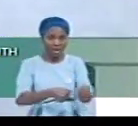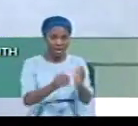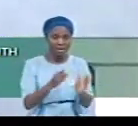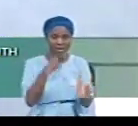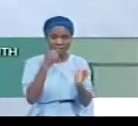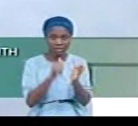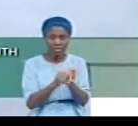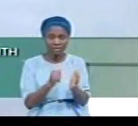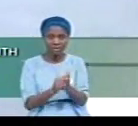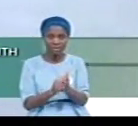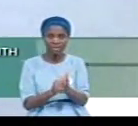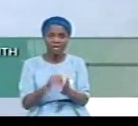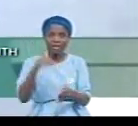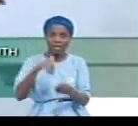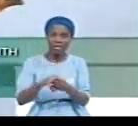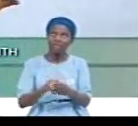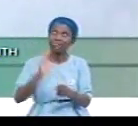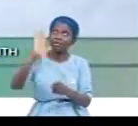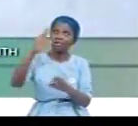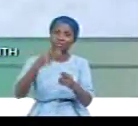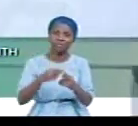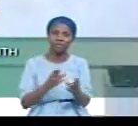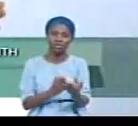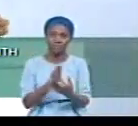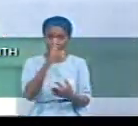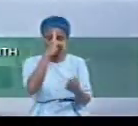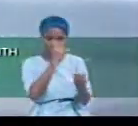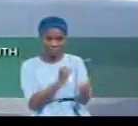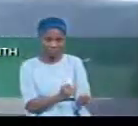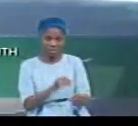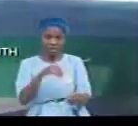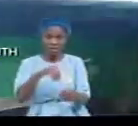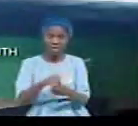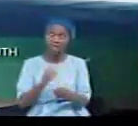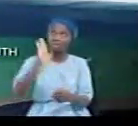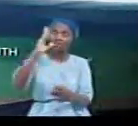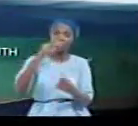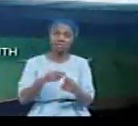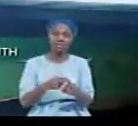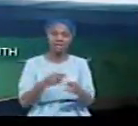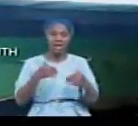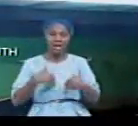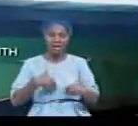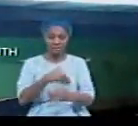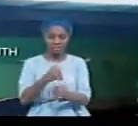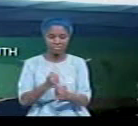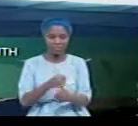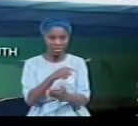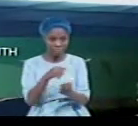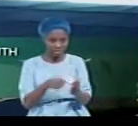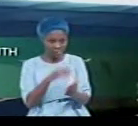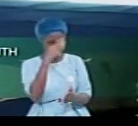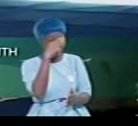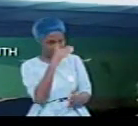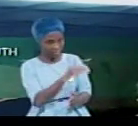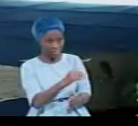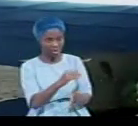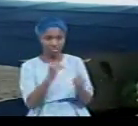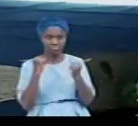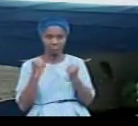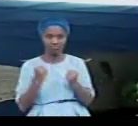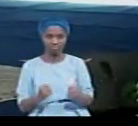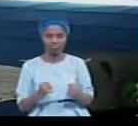through faith in his name has made this man strong, whom